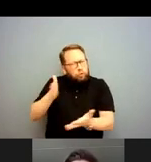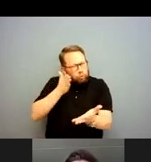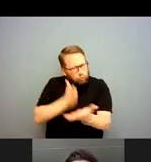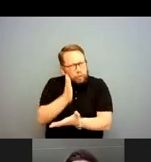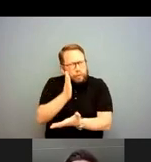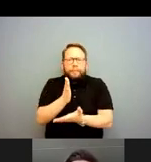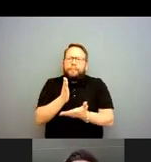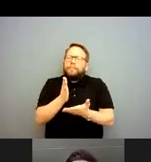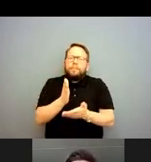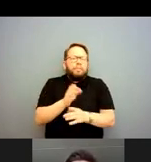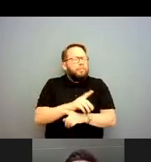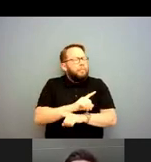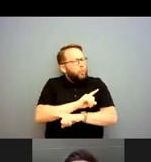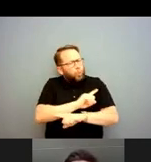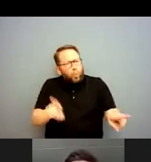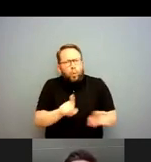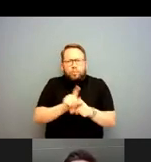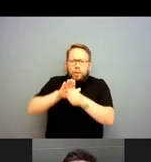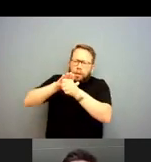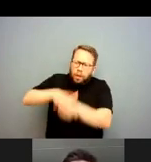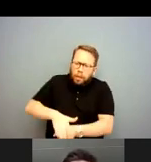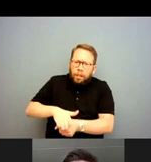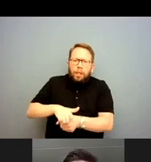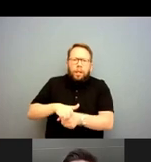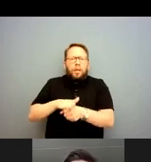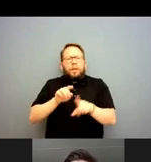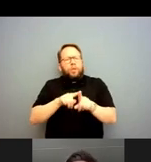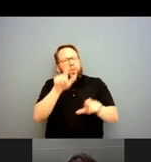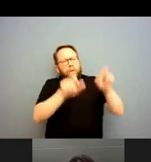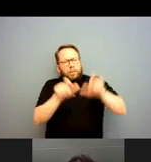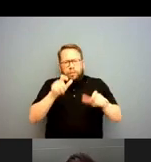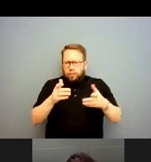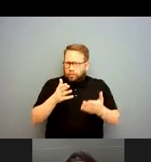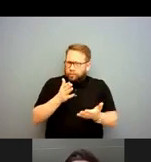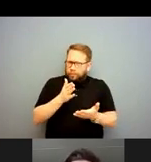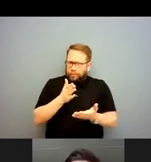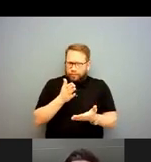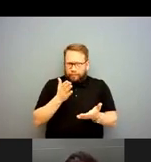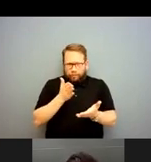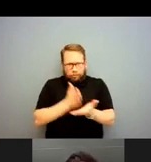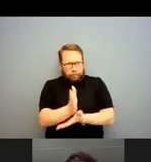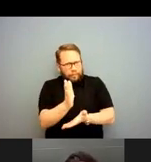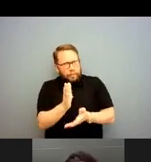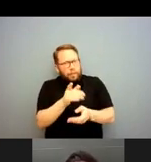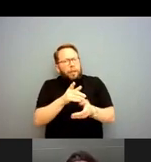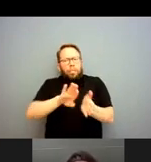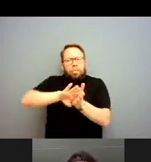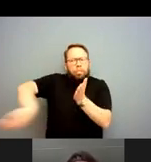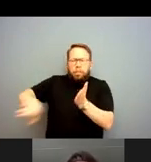rights recognized in international law. The operative paragraph 9 of the outcome